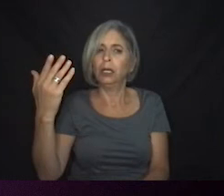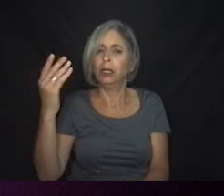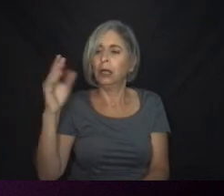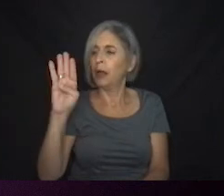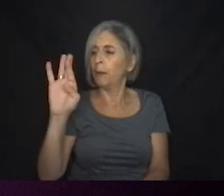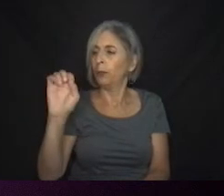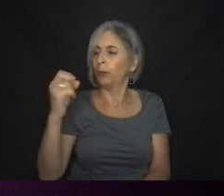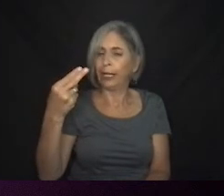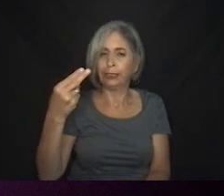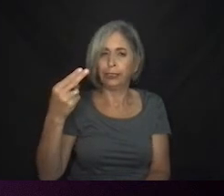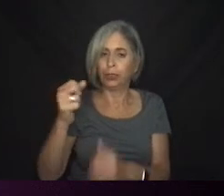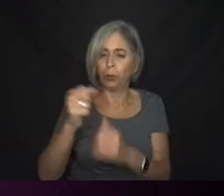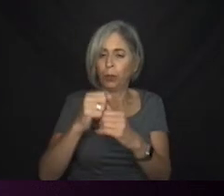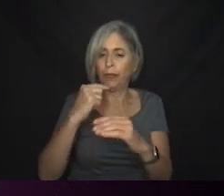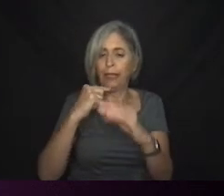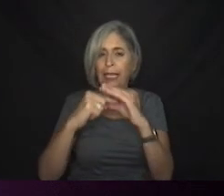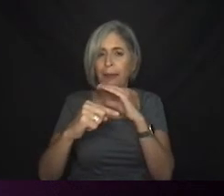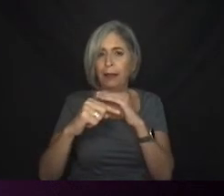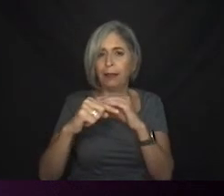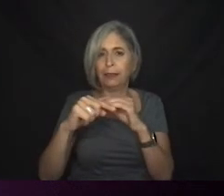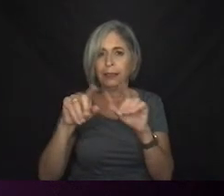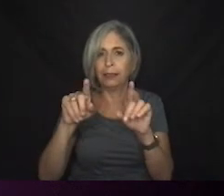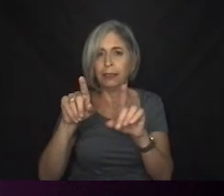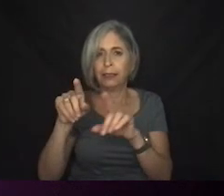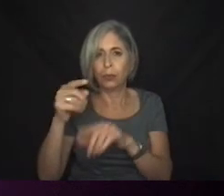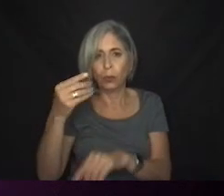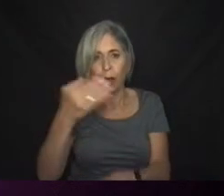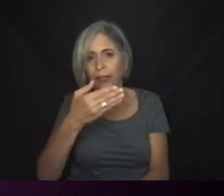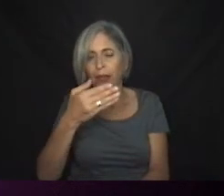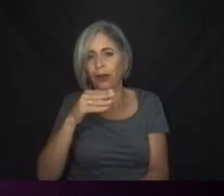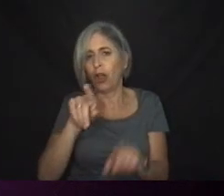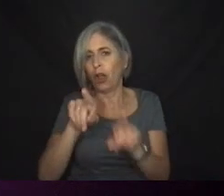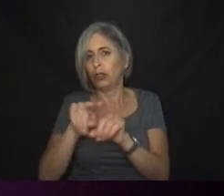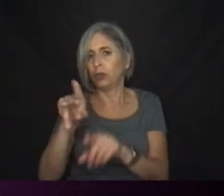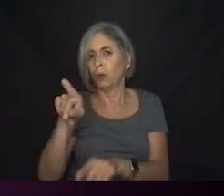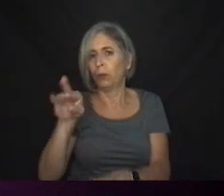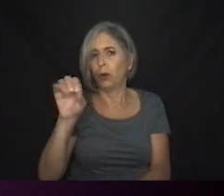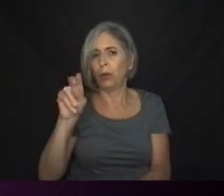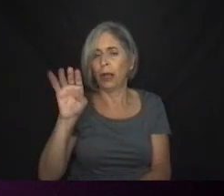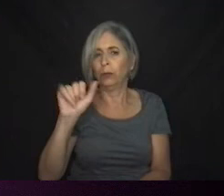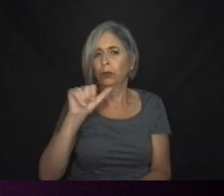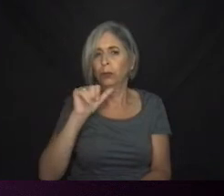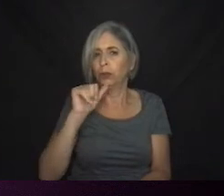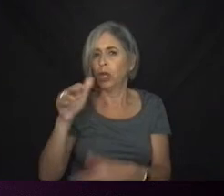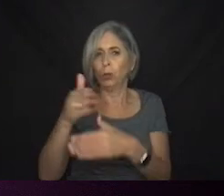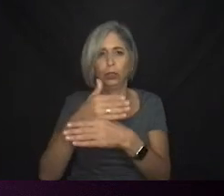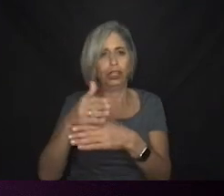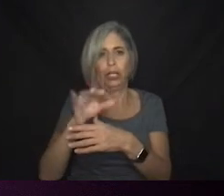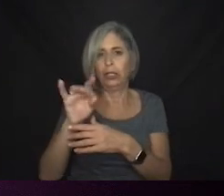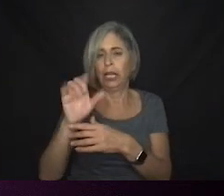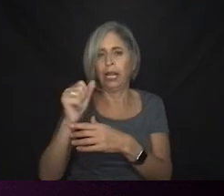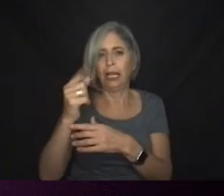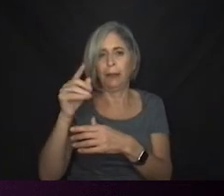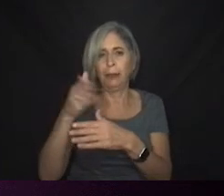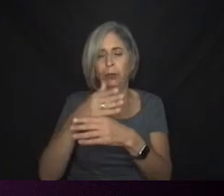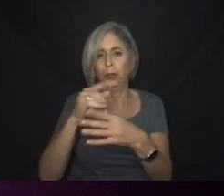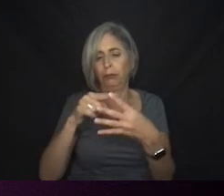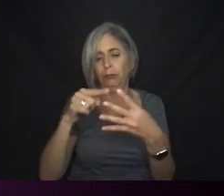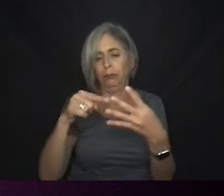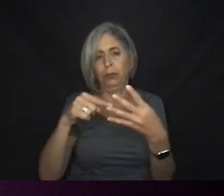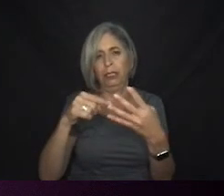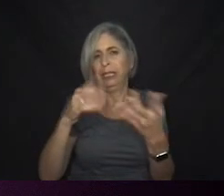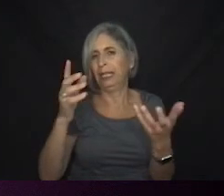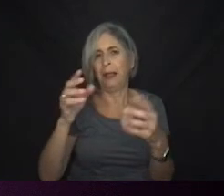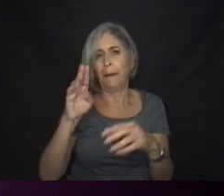of my database with email and pronouns right there. So we don't share data between branches for privacy and security. Can you imagine if you